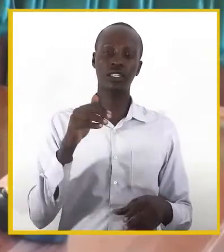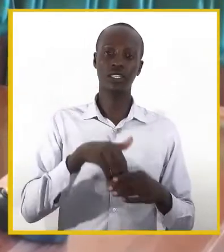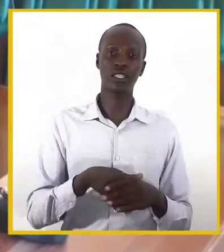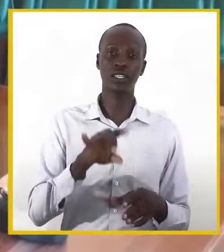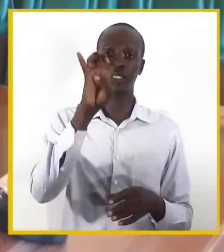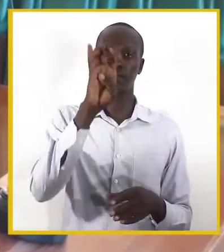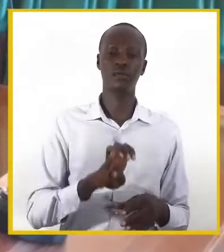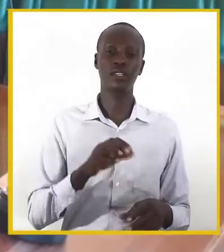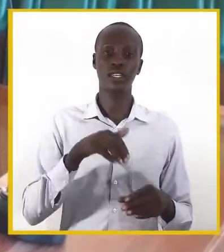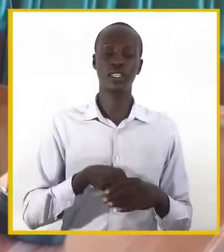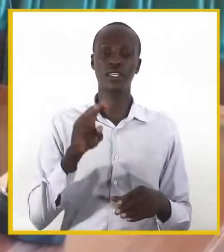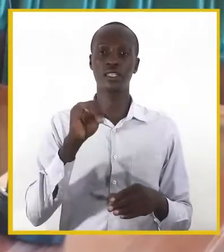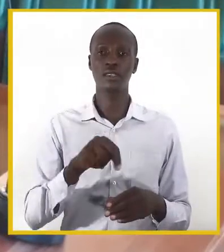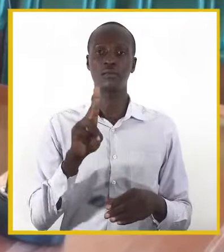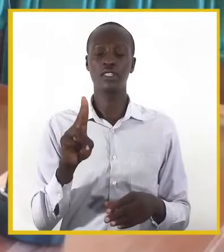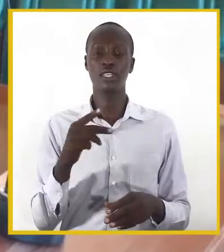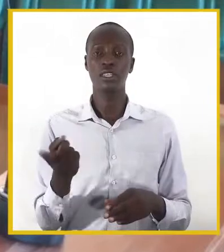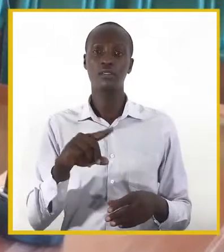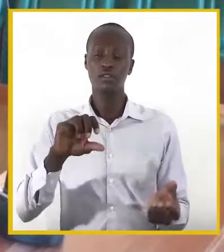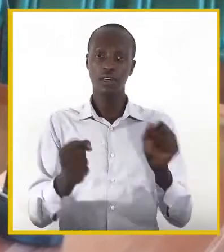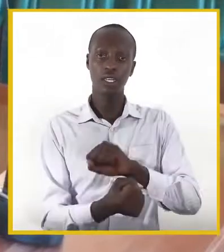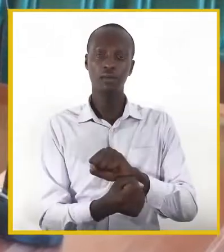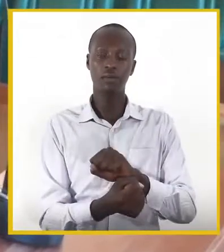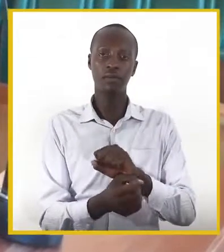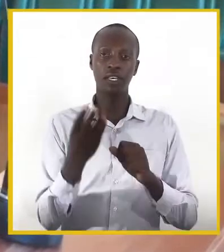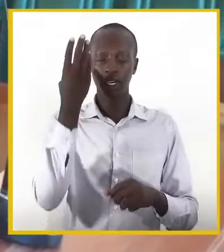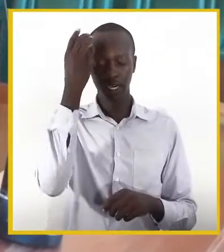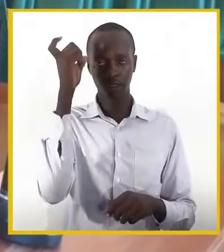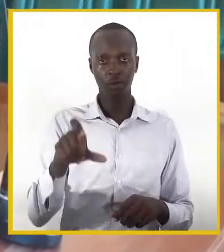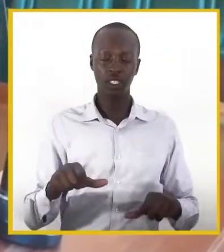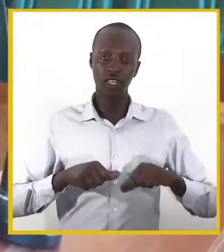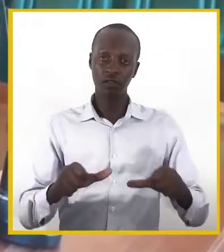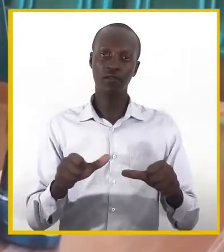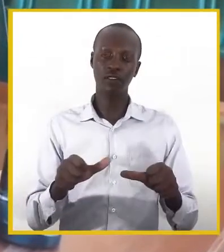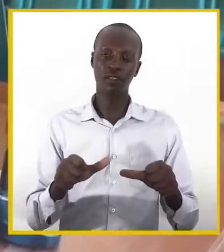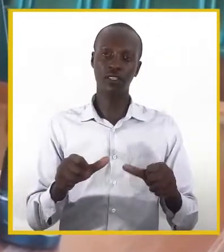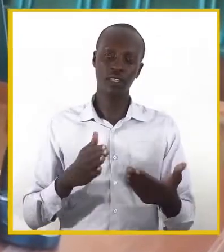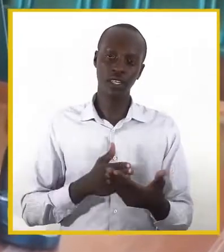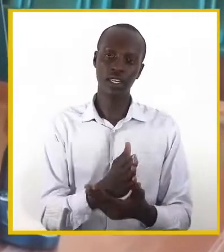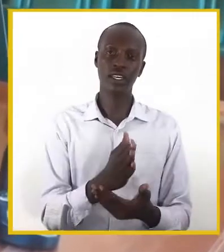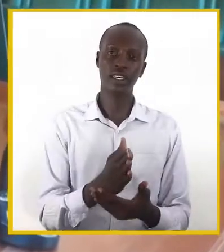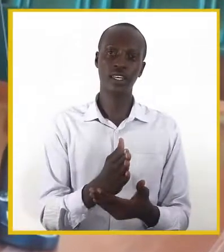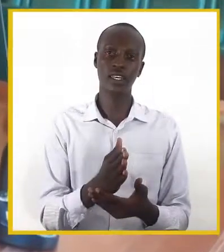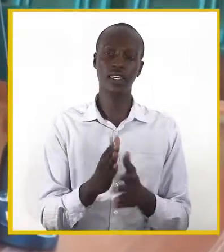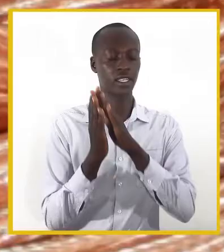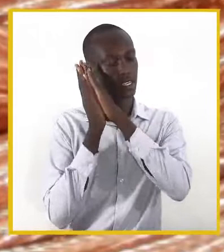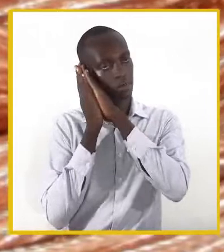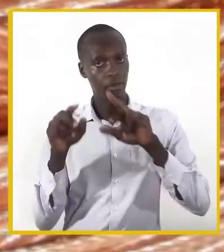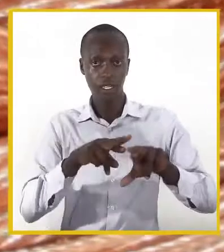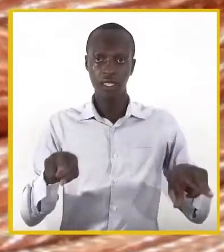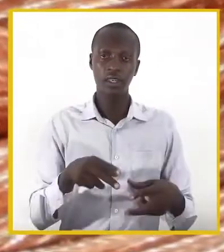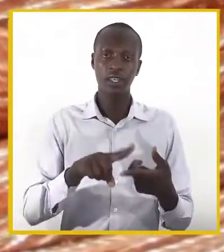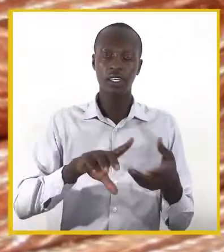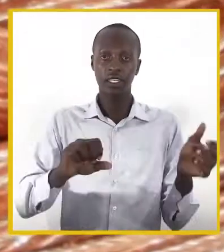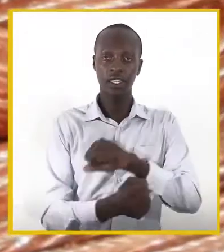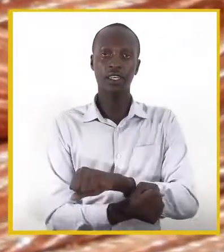at Mutare Regional Court for rape. The accused forcibly entered into the victim's bedroom at night and raped her once.